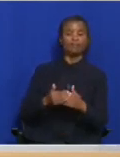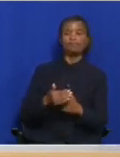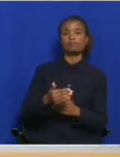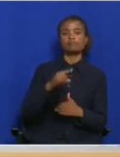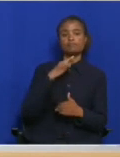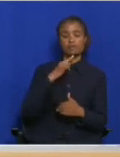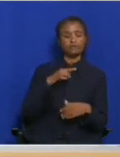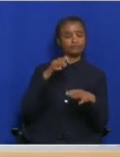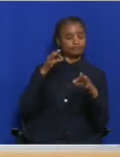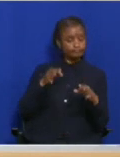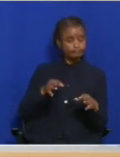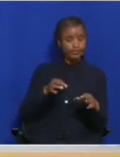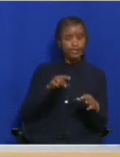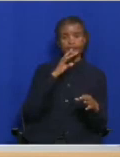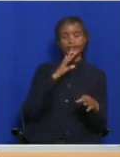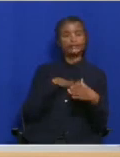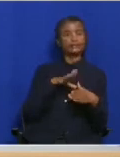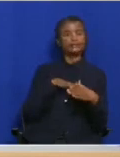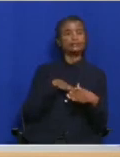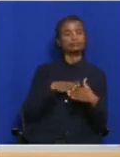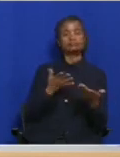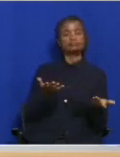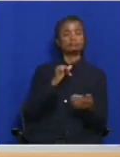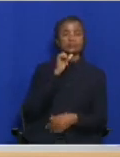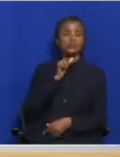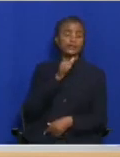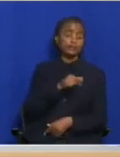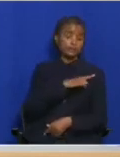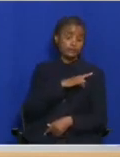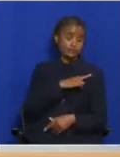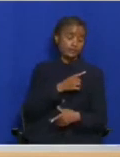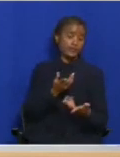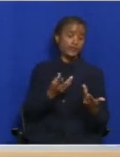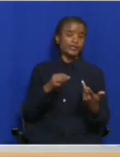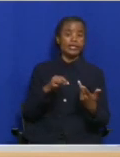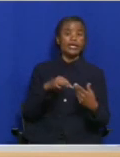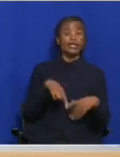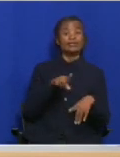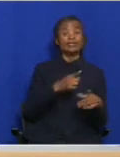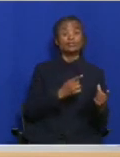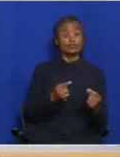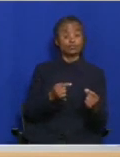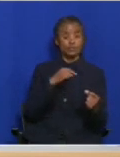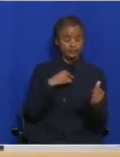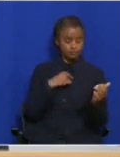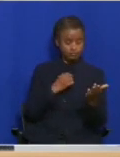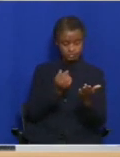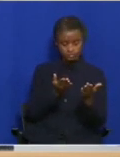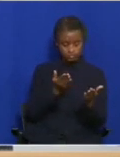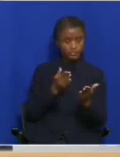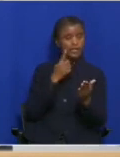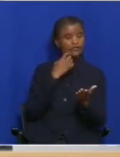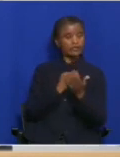in principle that there can be an objection to that exercise of inference drawing. I was addressing the adverse